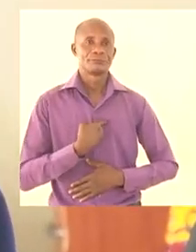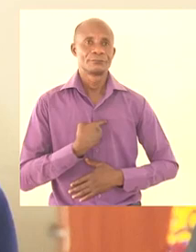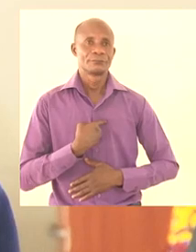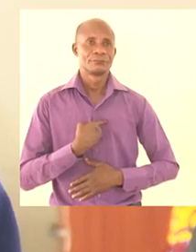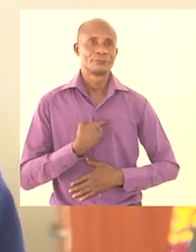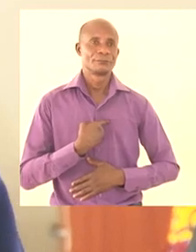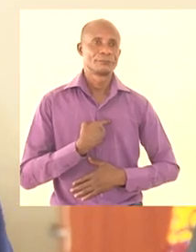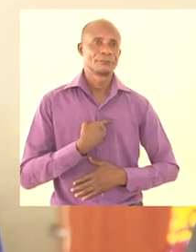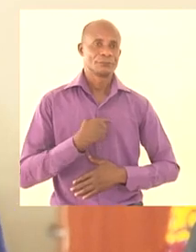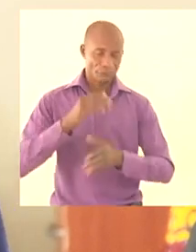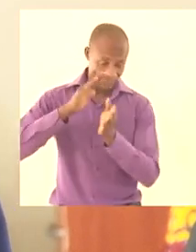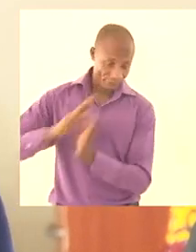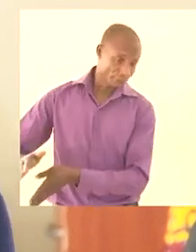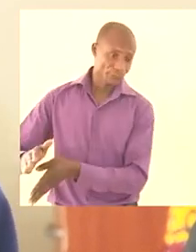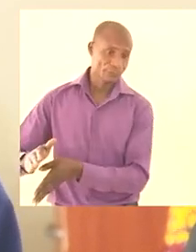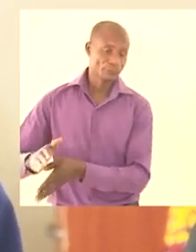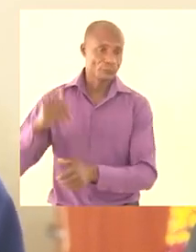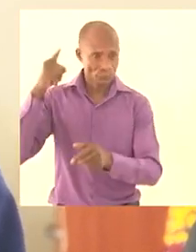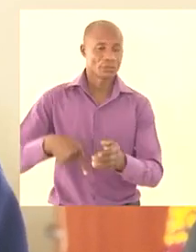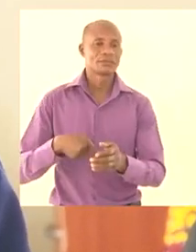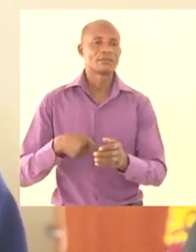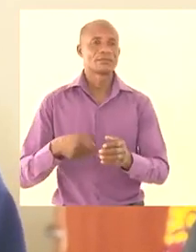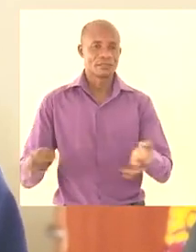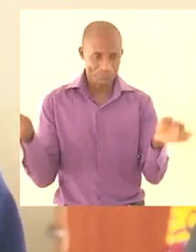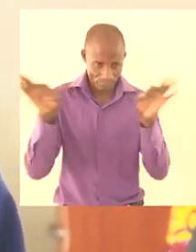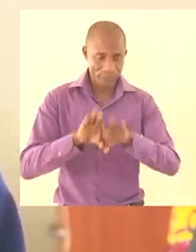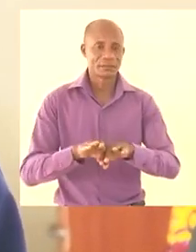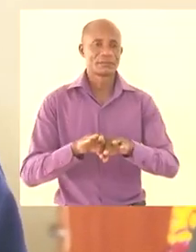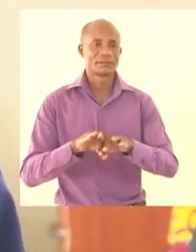left what should be, we're pursuing what shouldn't be.